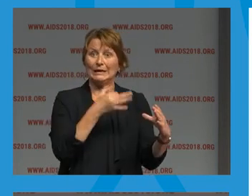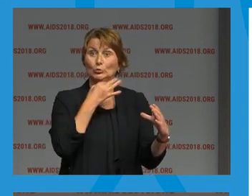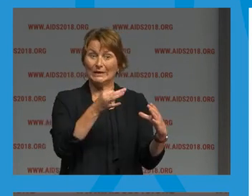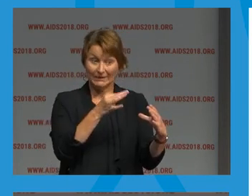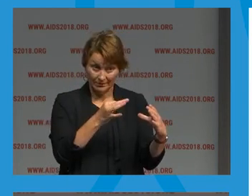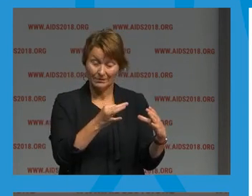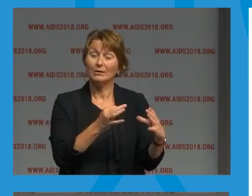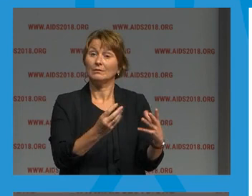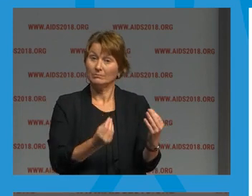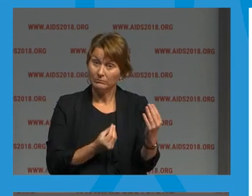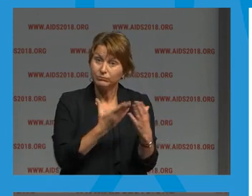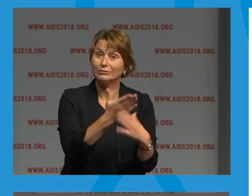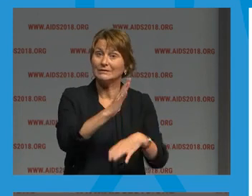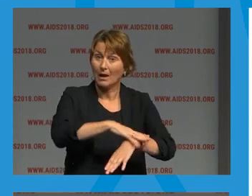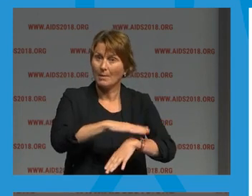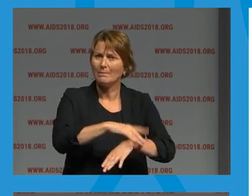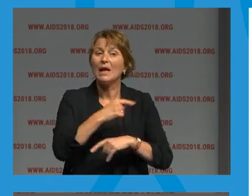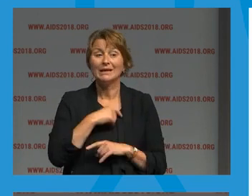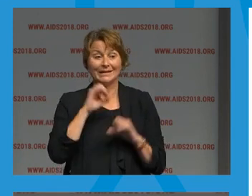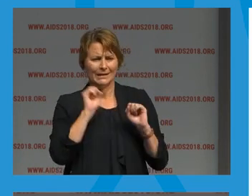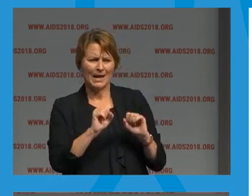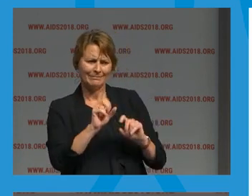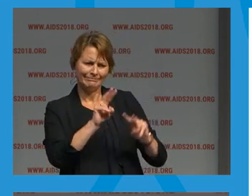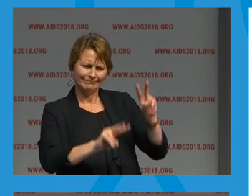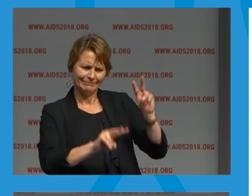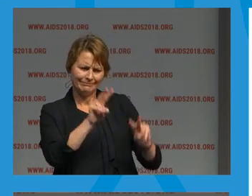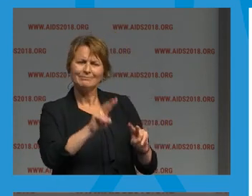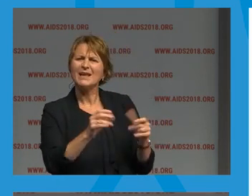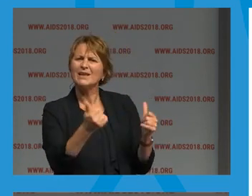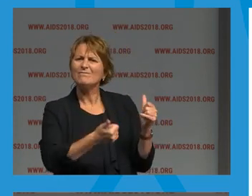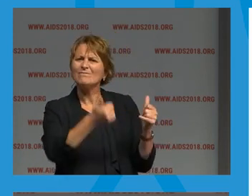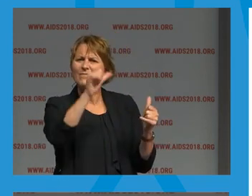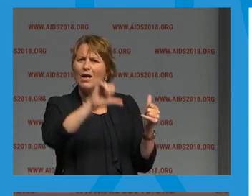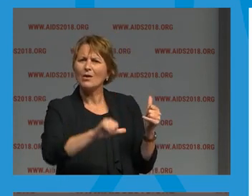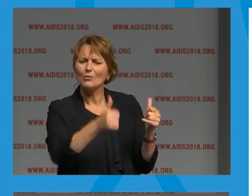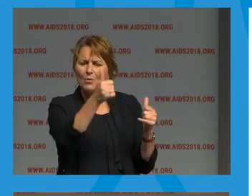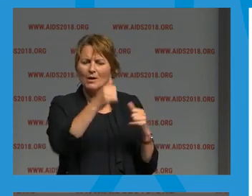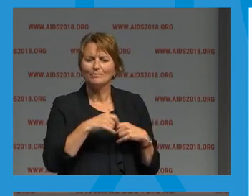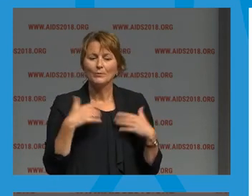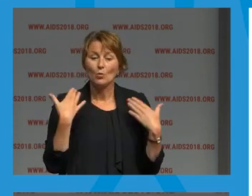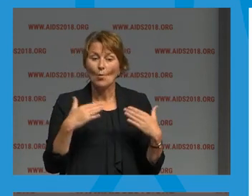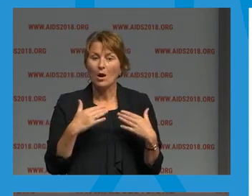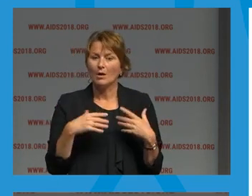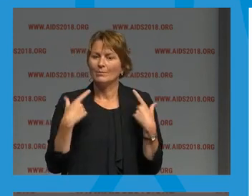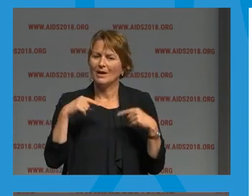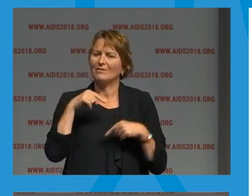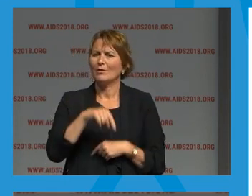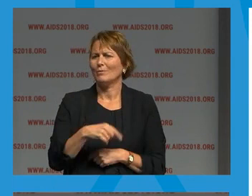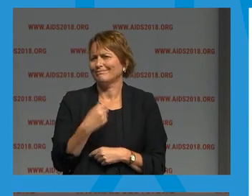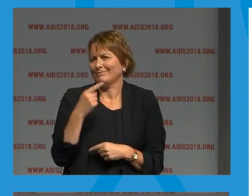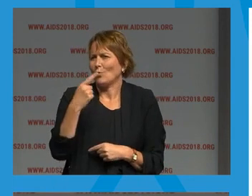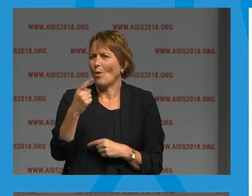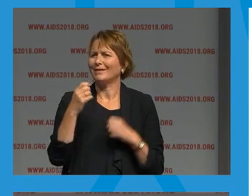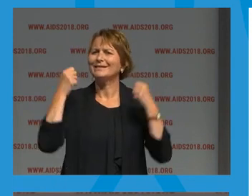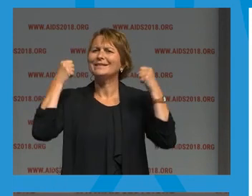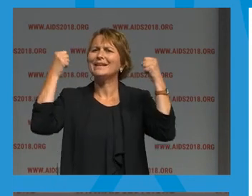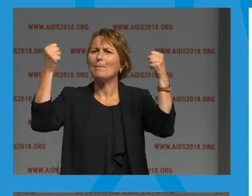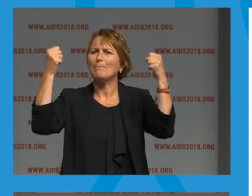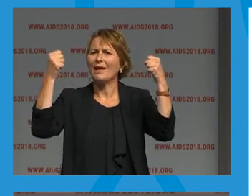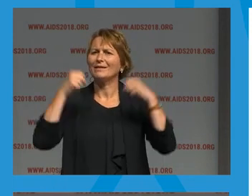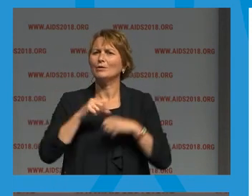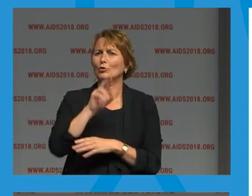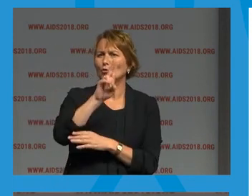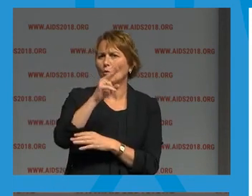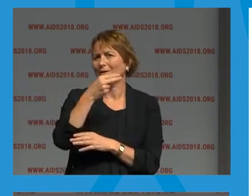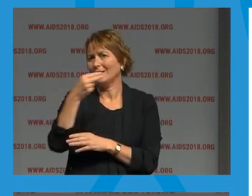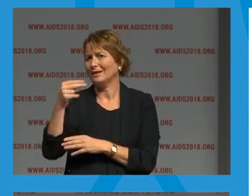evaluate that? I am very impressed by the U=U campaign because it puts the client at the center, puts the client at the center of